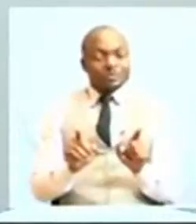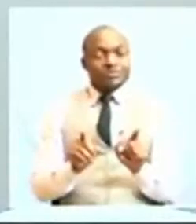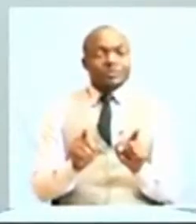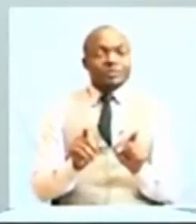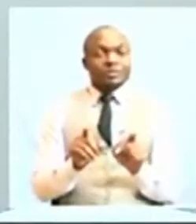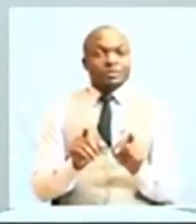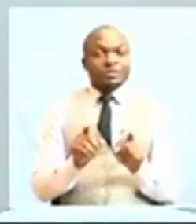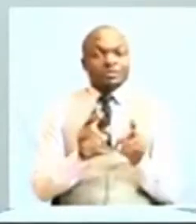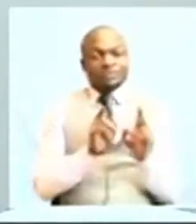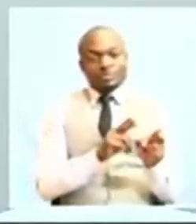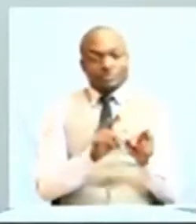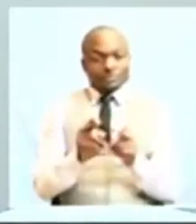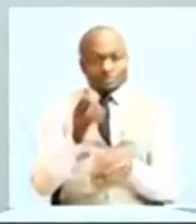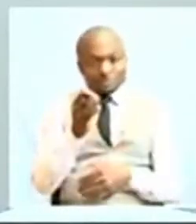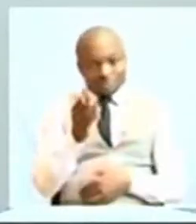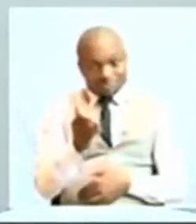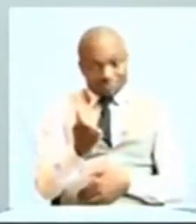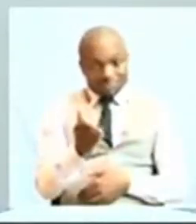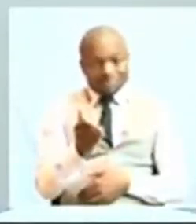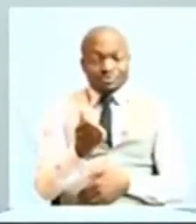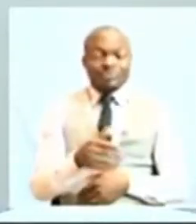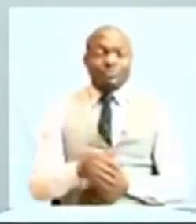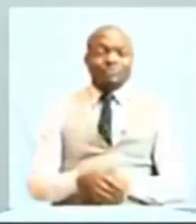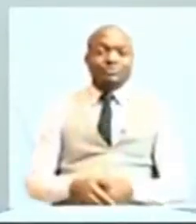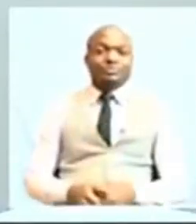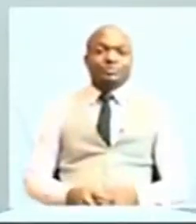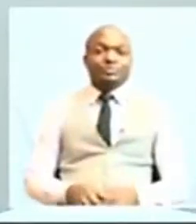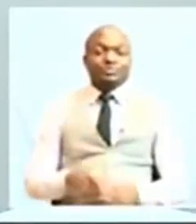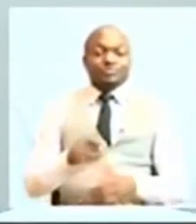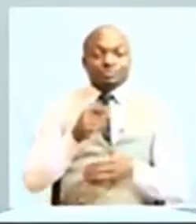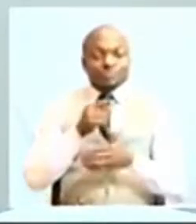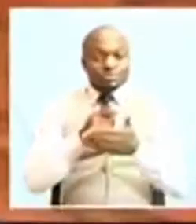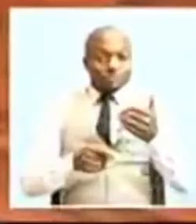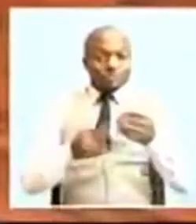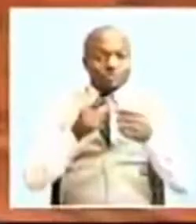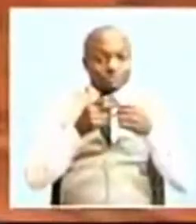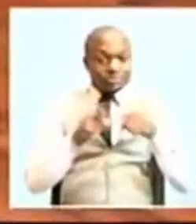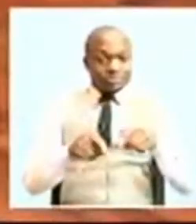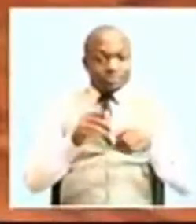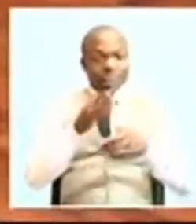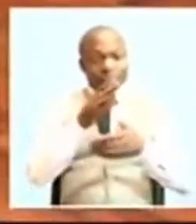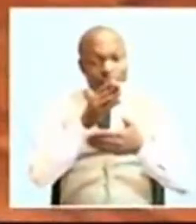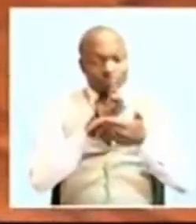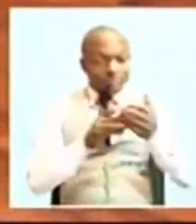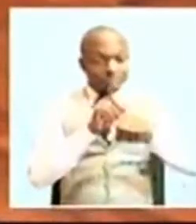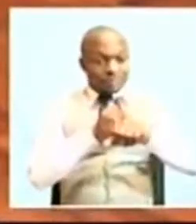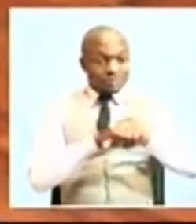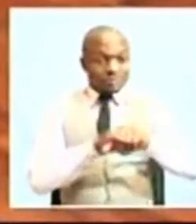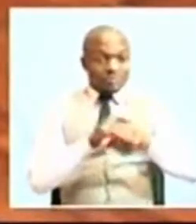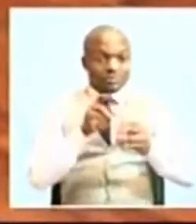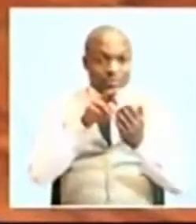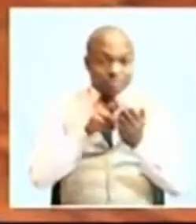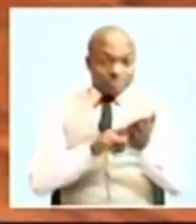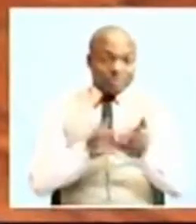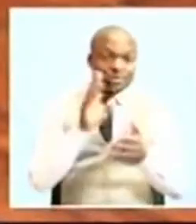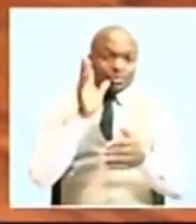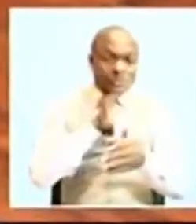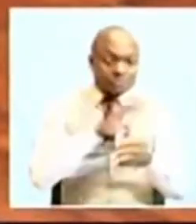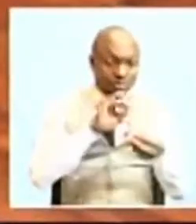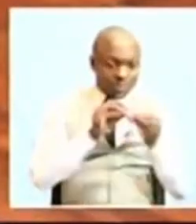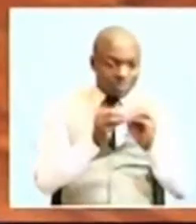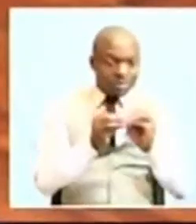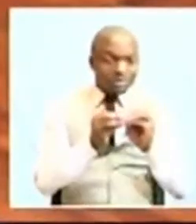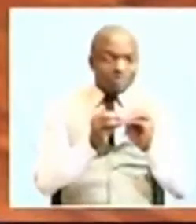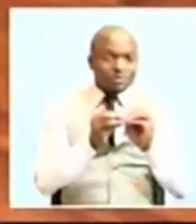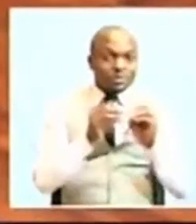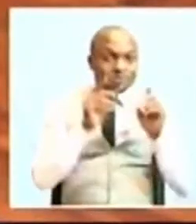You respond to that? Yes, yes. What normally happens at times, you would have done the report in numbers, hoping when you